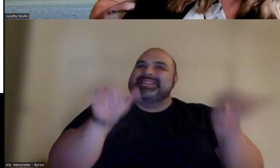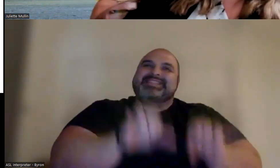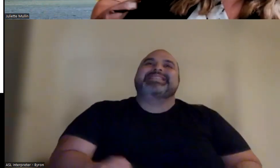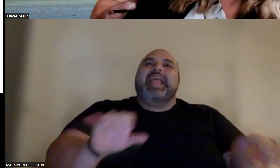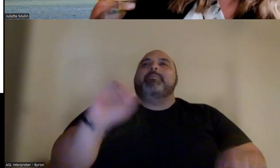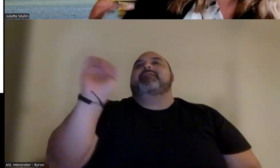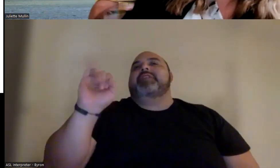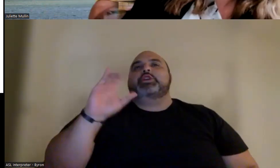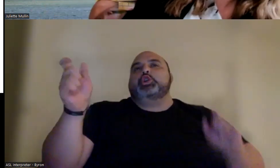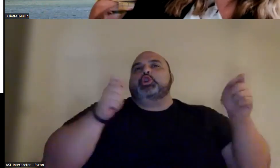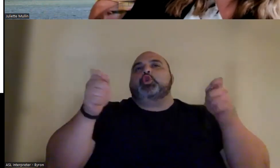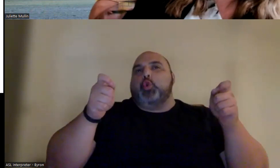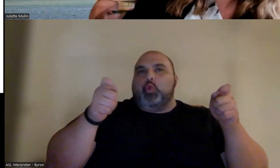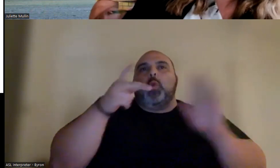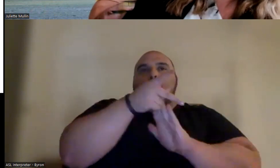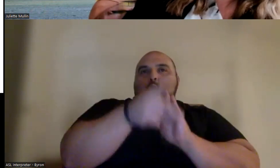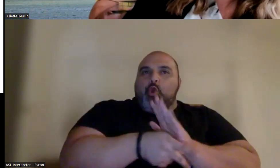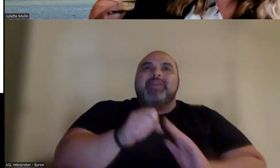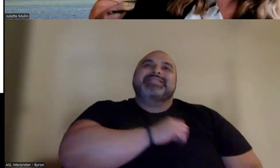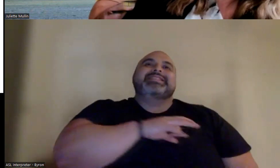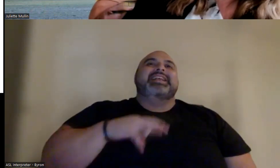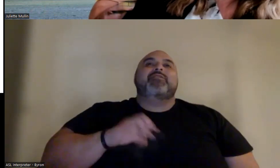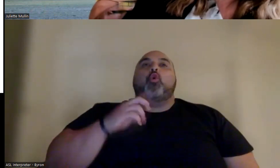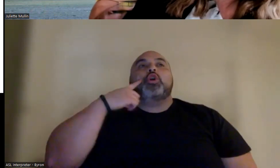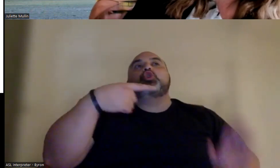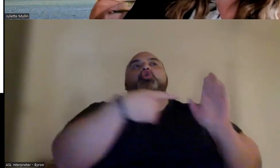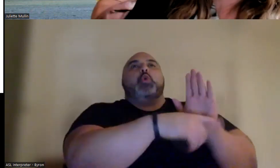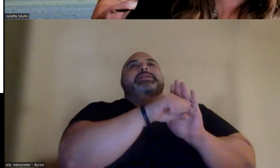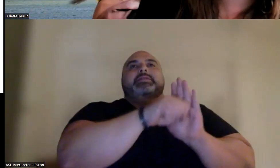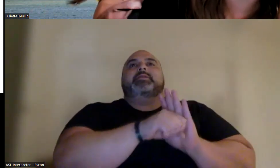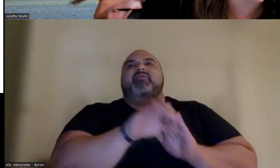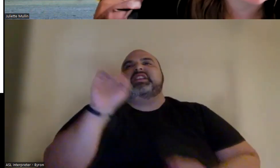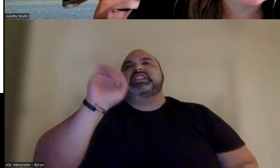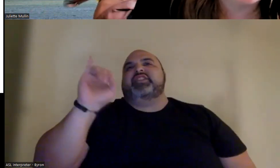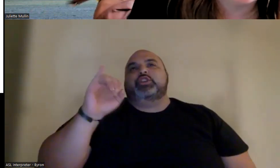staff, or if they showed symptoms of a contagious disease related to the PHE.